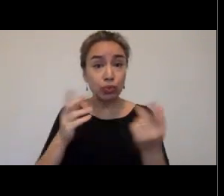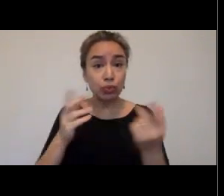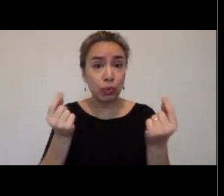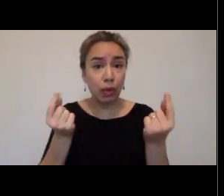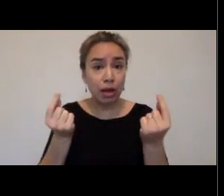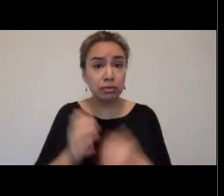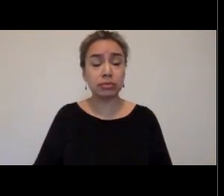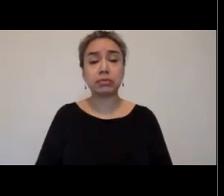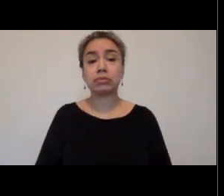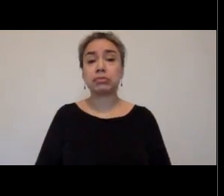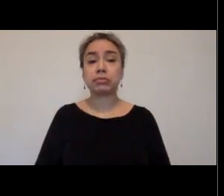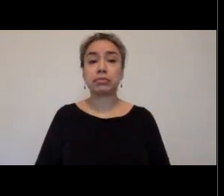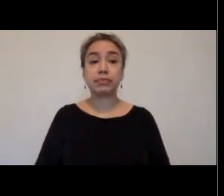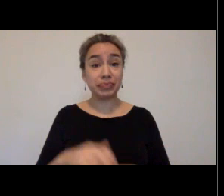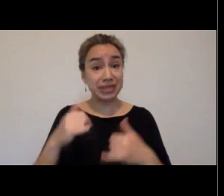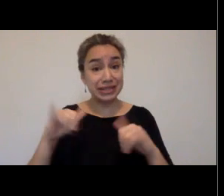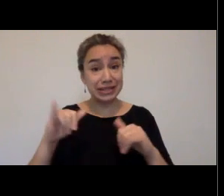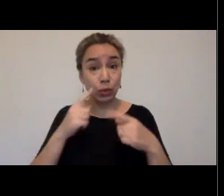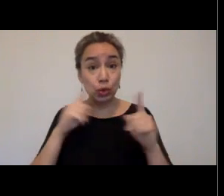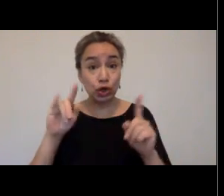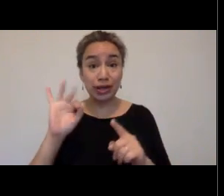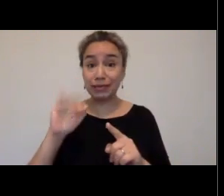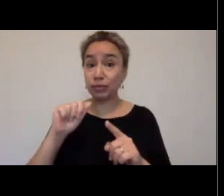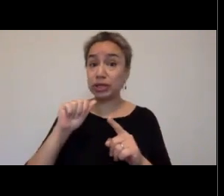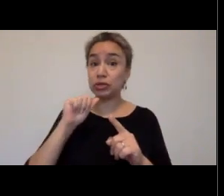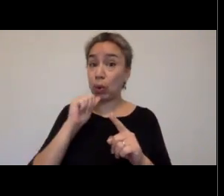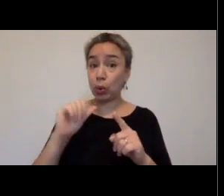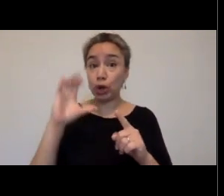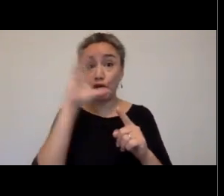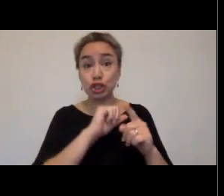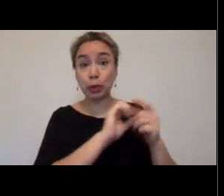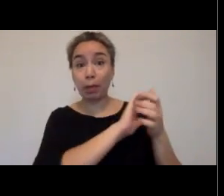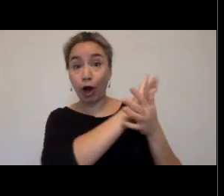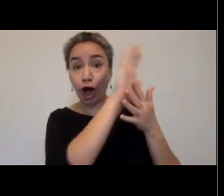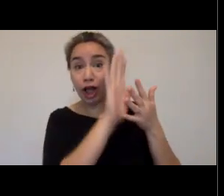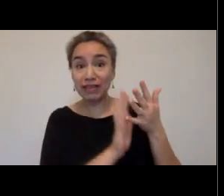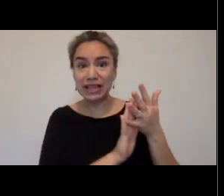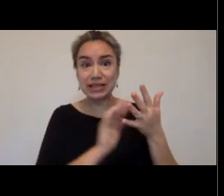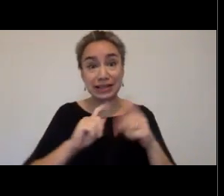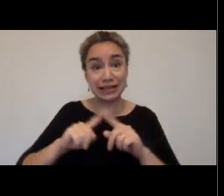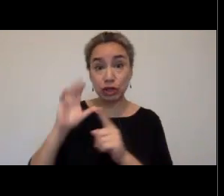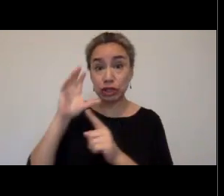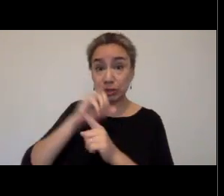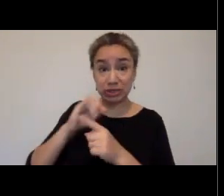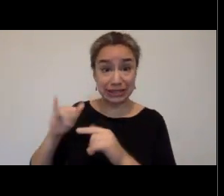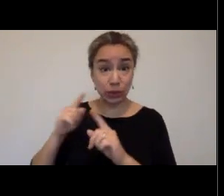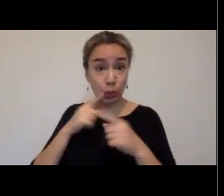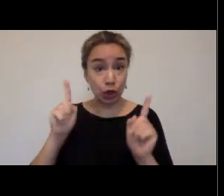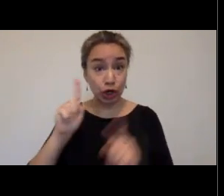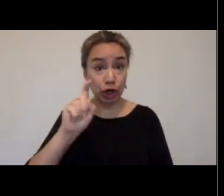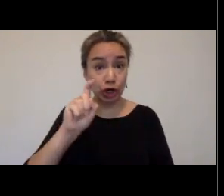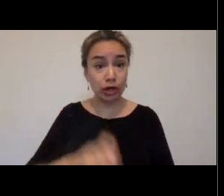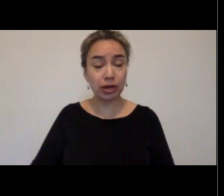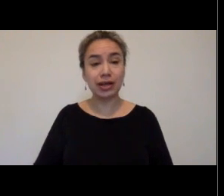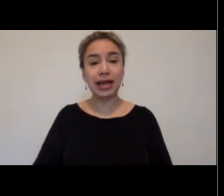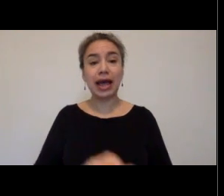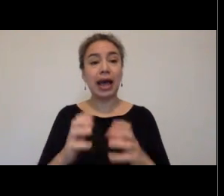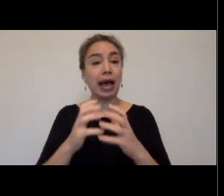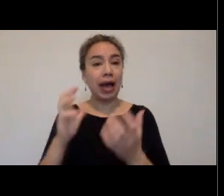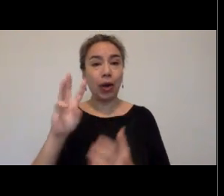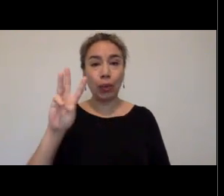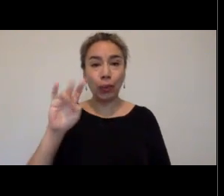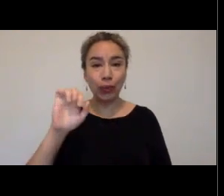this still work if we don't make all the assumptions of that approach? How weird are the participants? How wispy are the